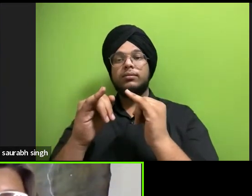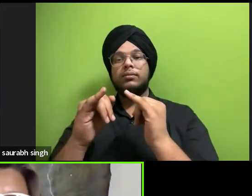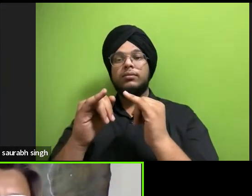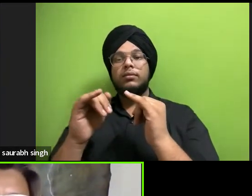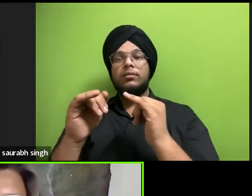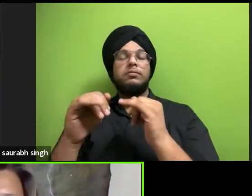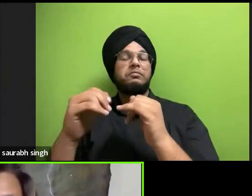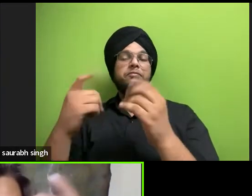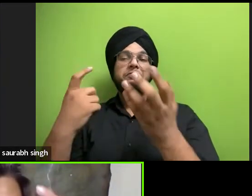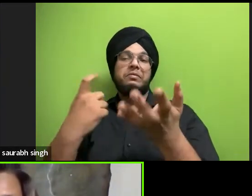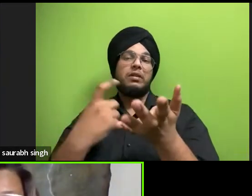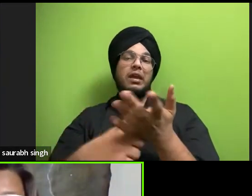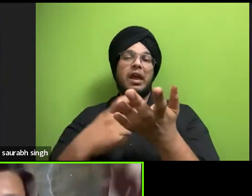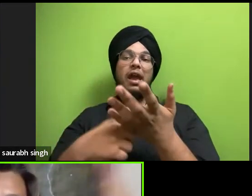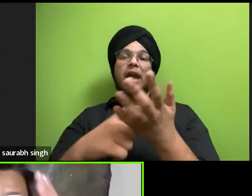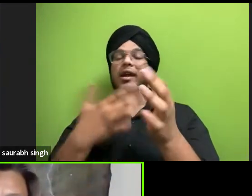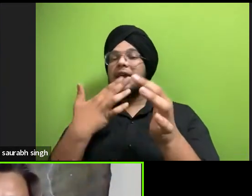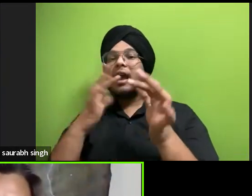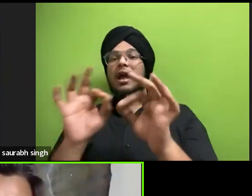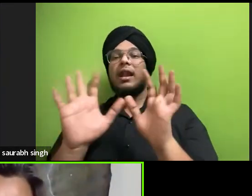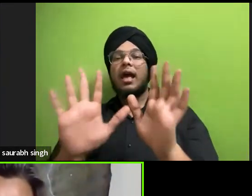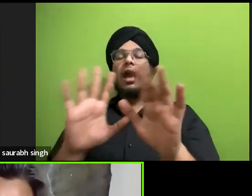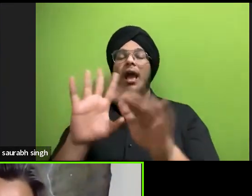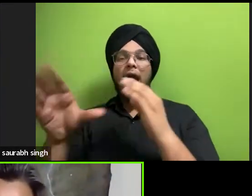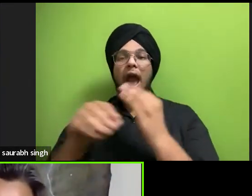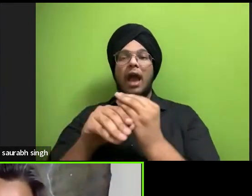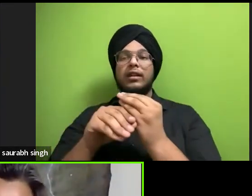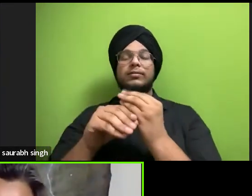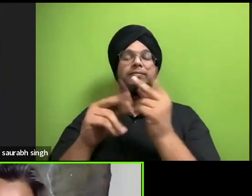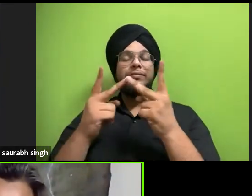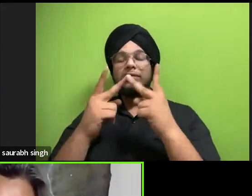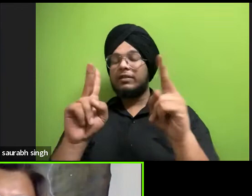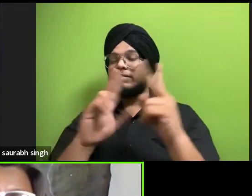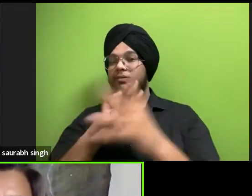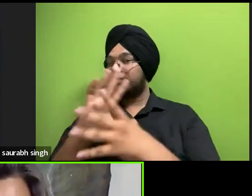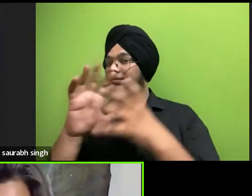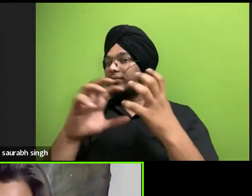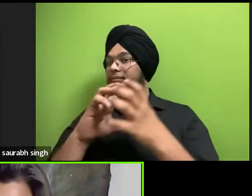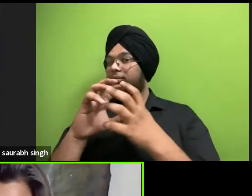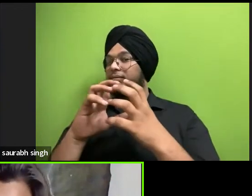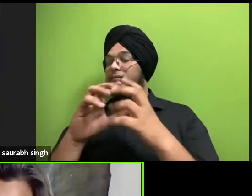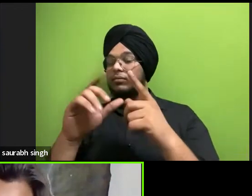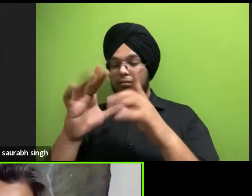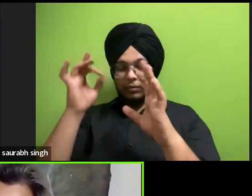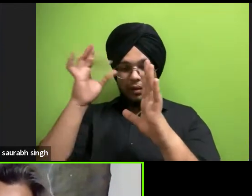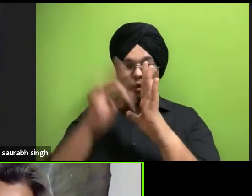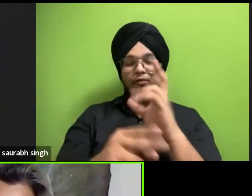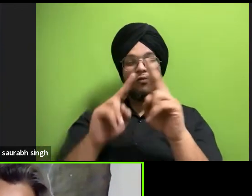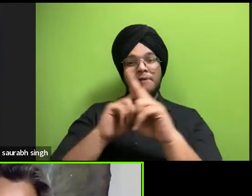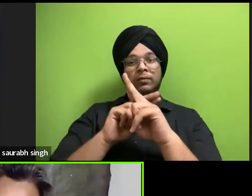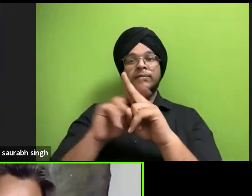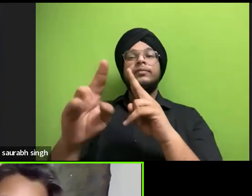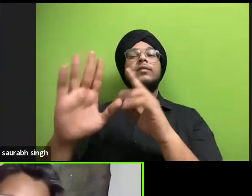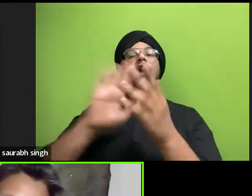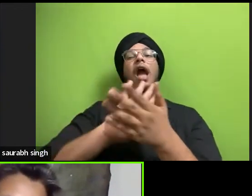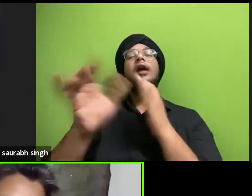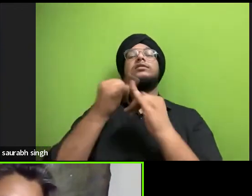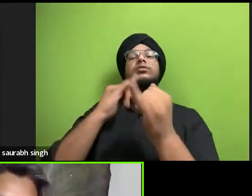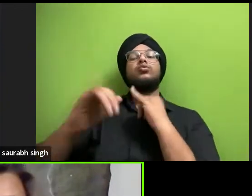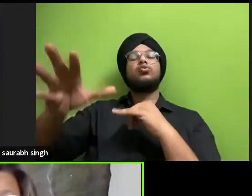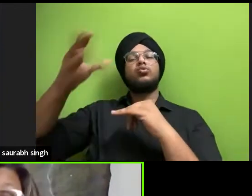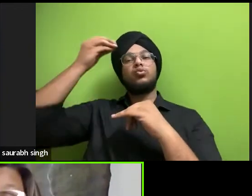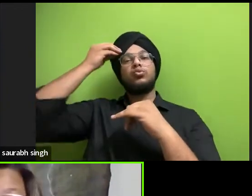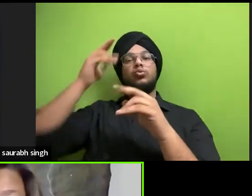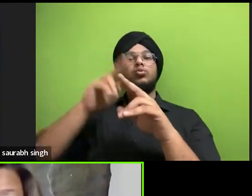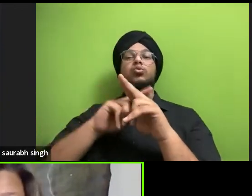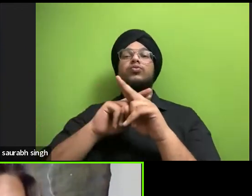fact that add a complexity to known histories, because we